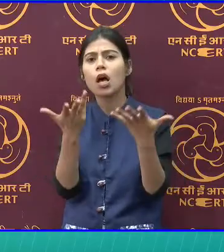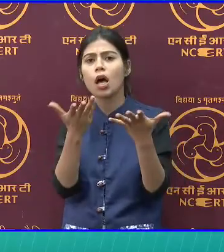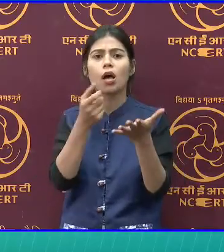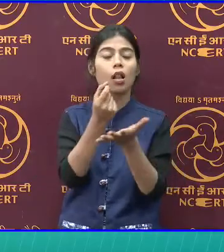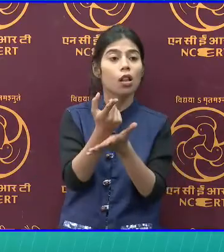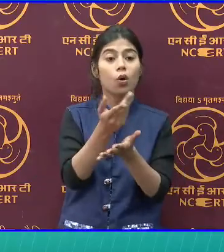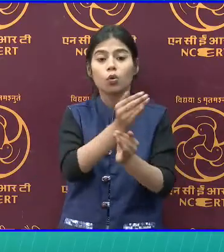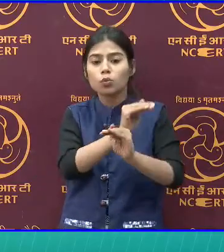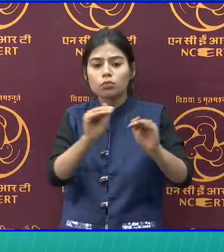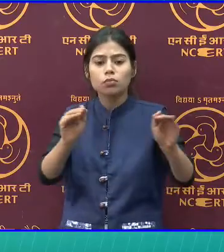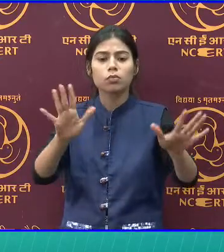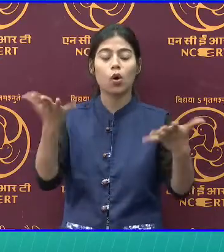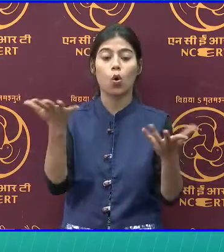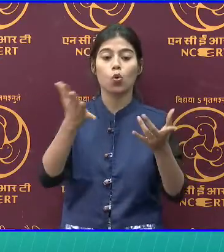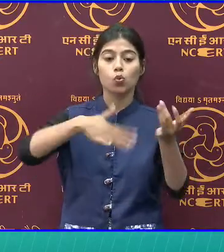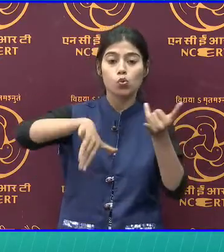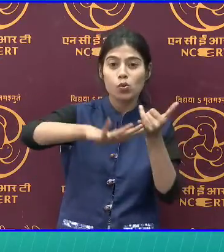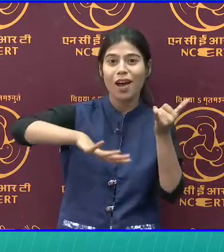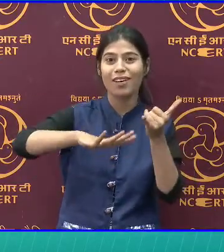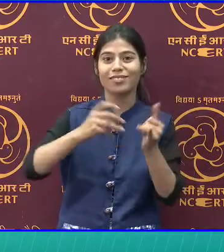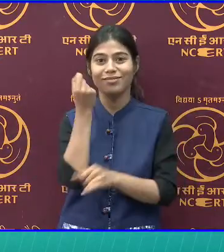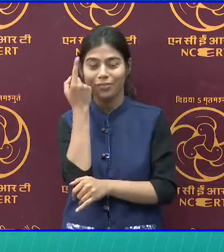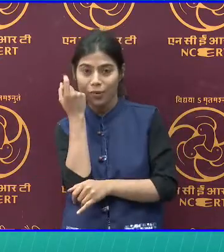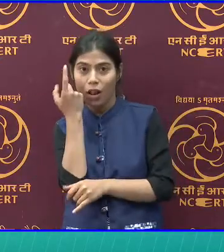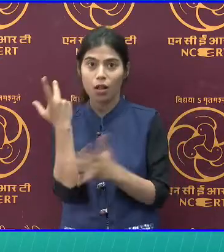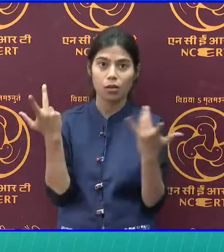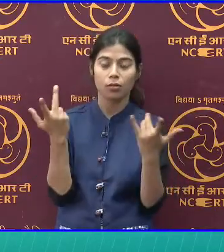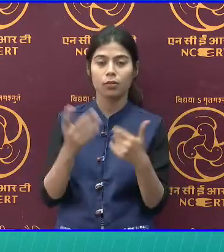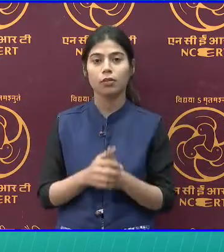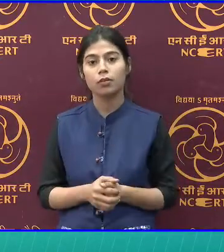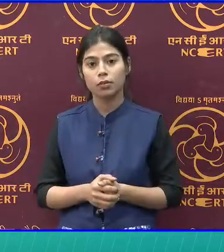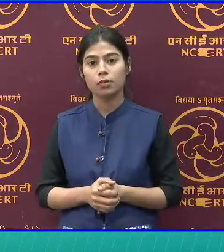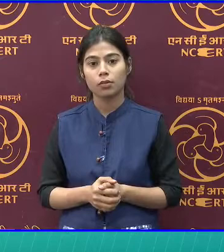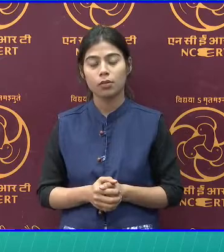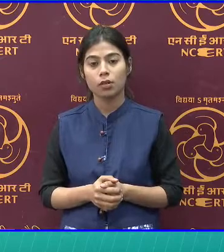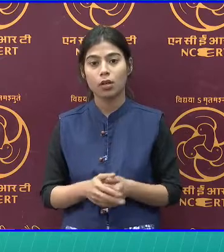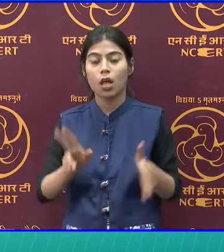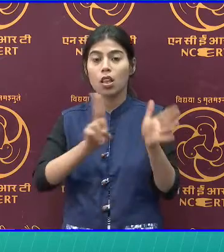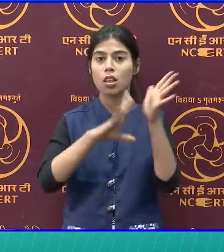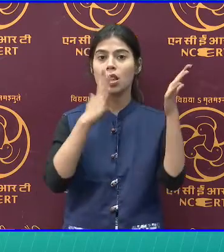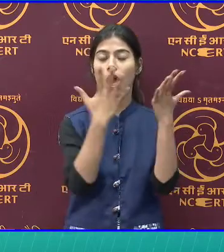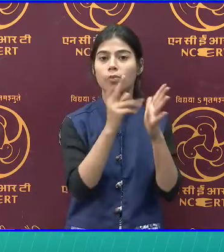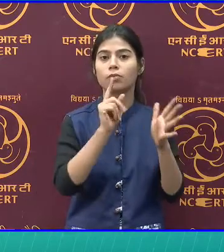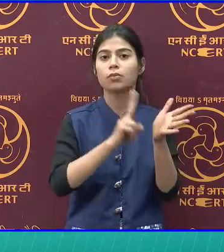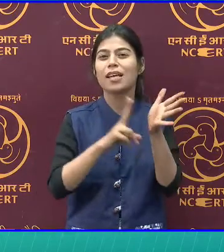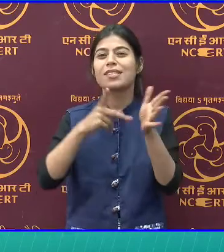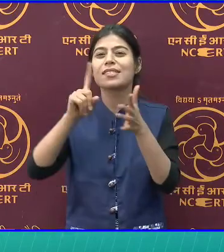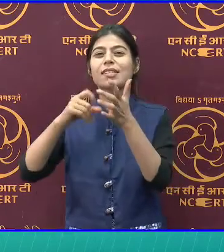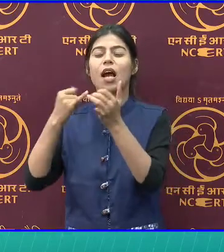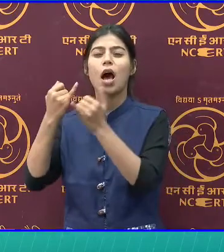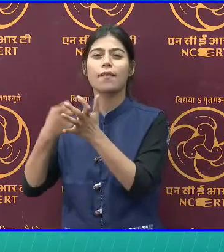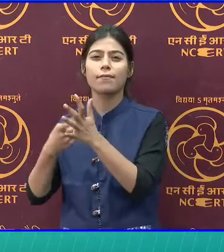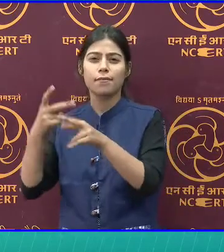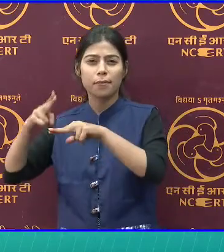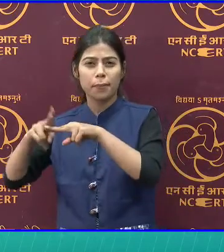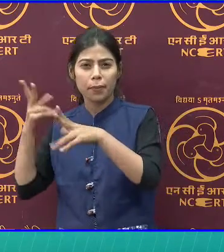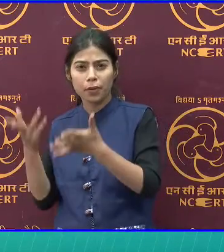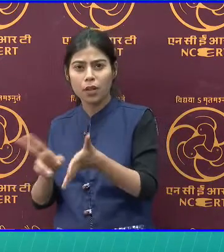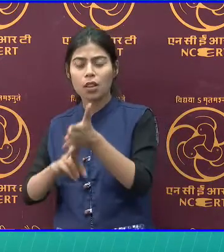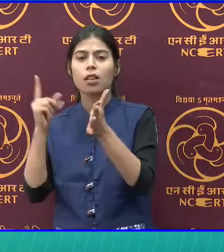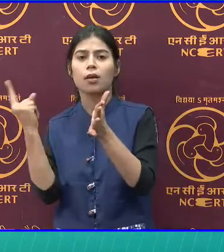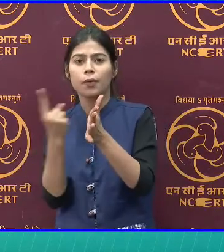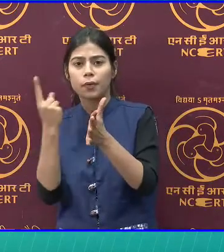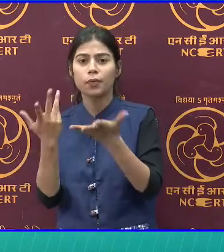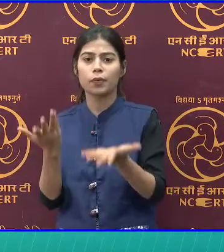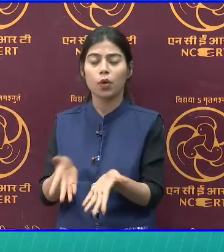to understand the society, how it functions actually. That is the as given in the National Curriculum Framework for School Education. That's the foremost goals of